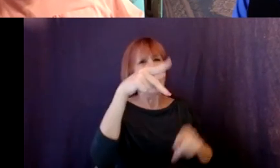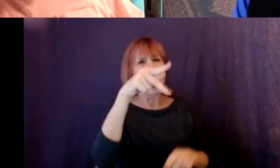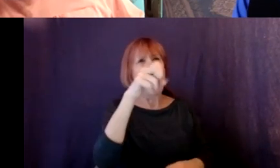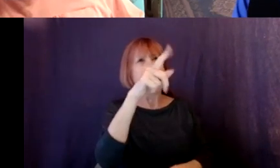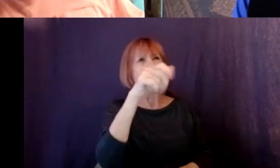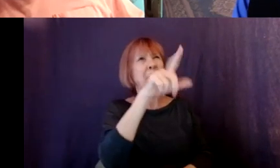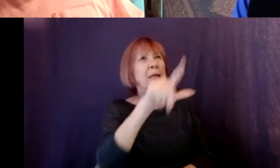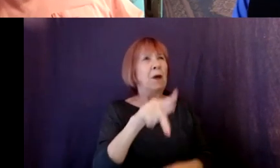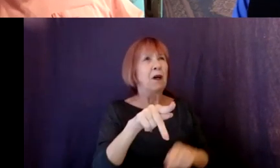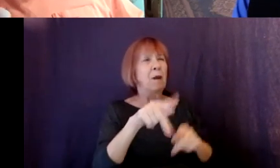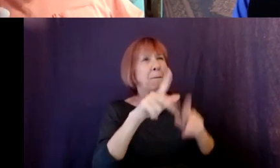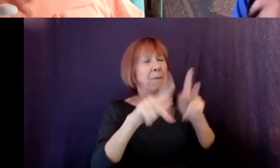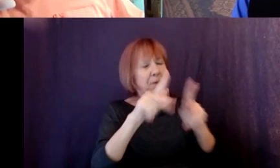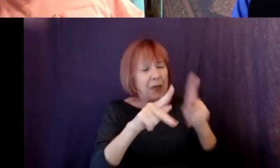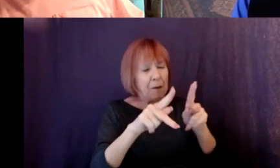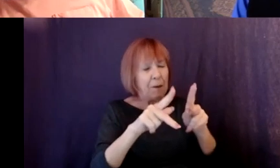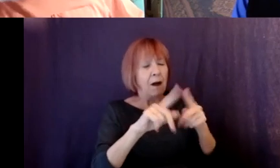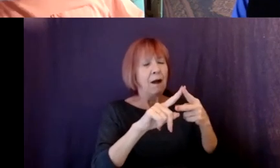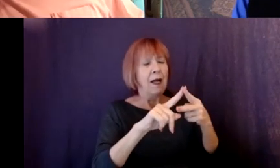in the 70s about the crab